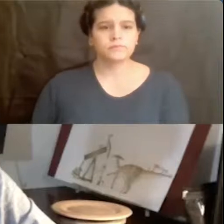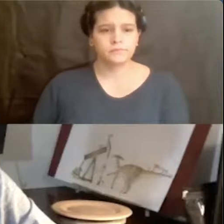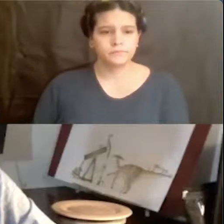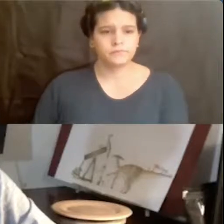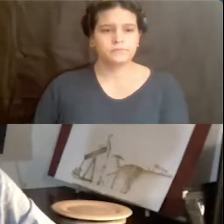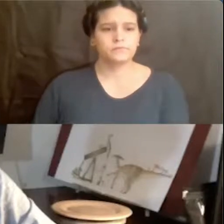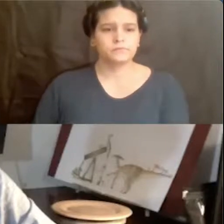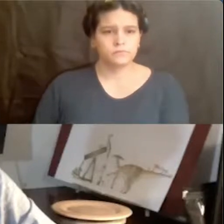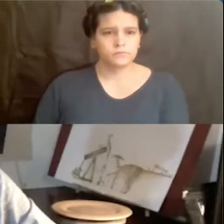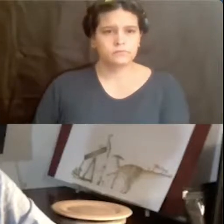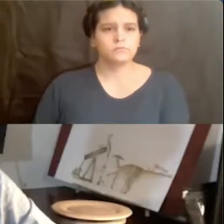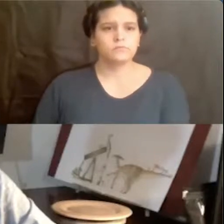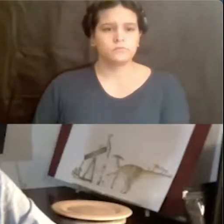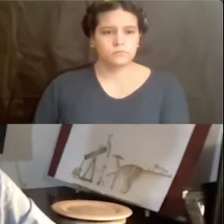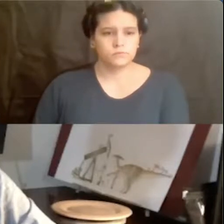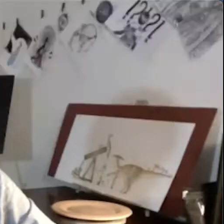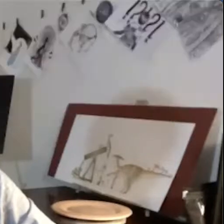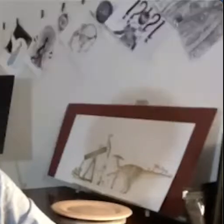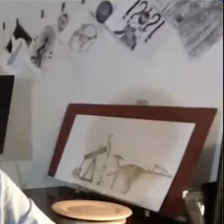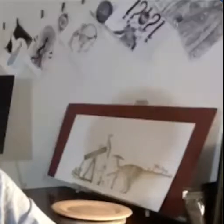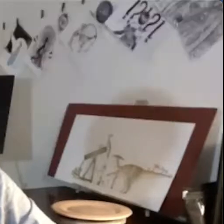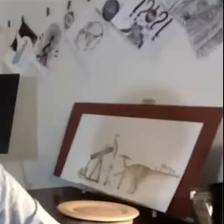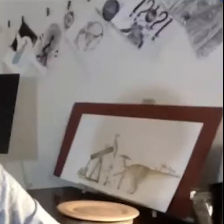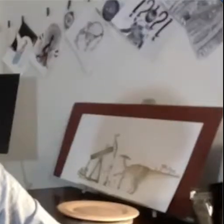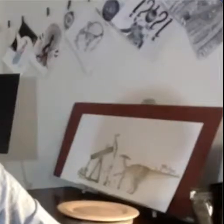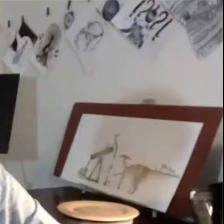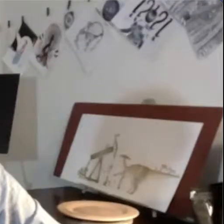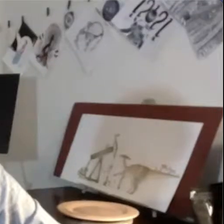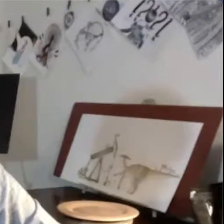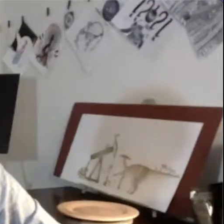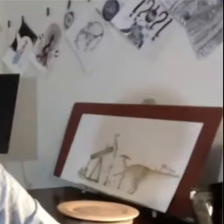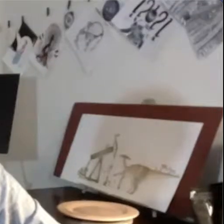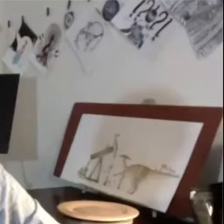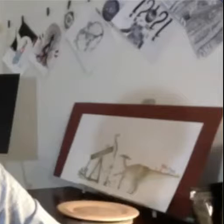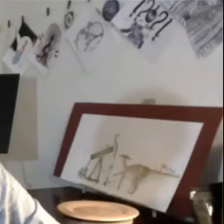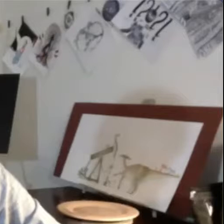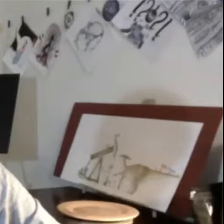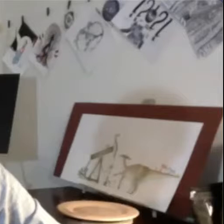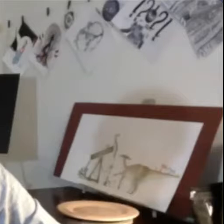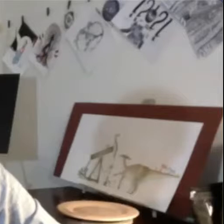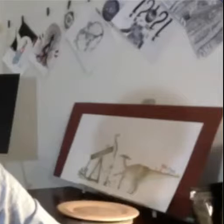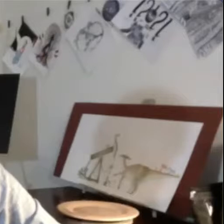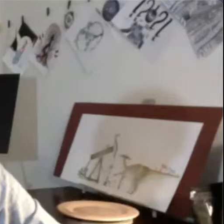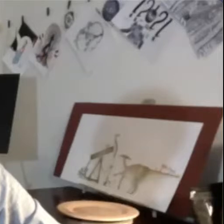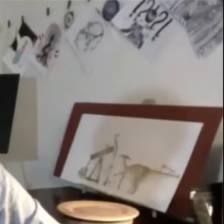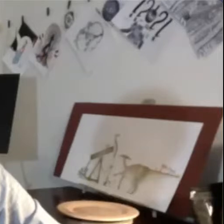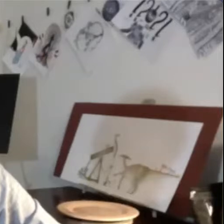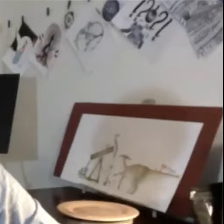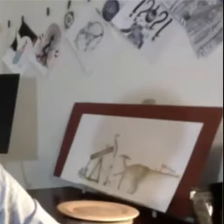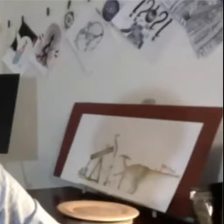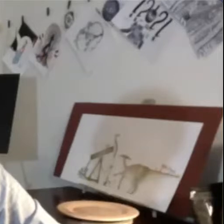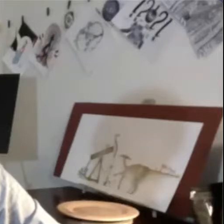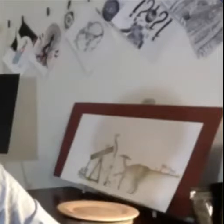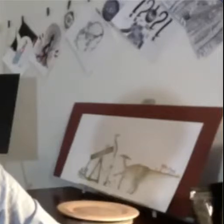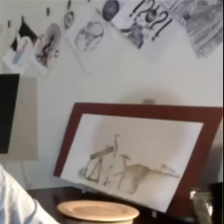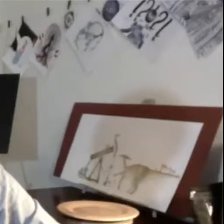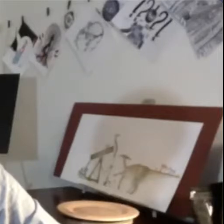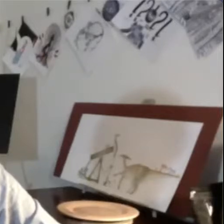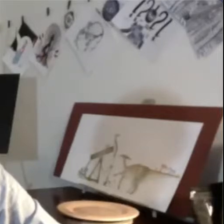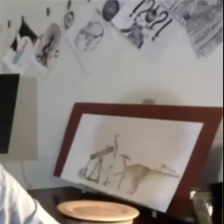Hello, say, Westland. Hello, say, Westland. Oh,